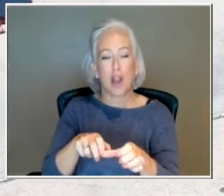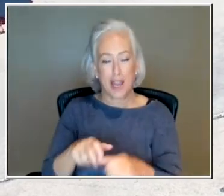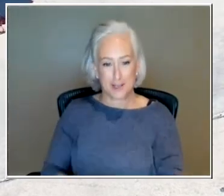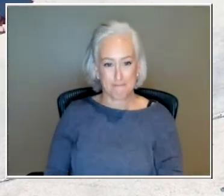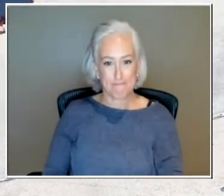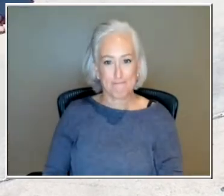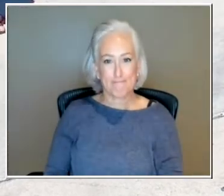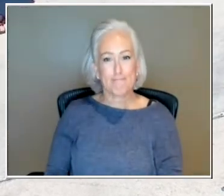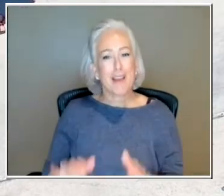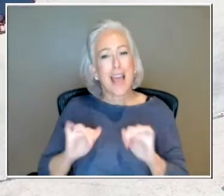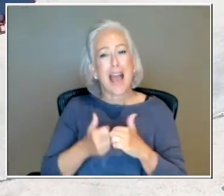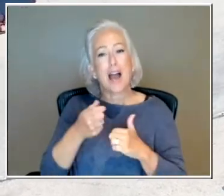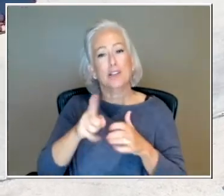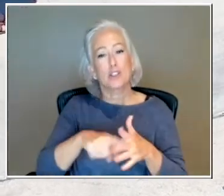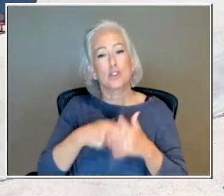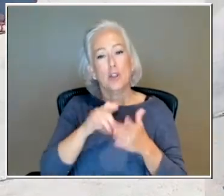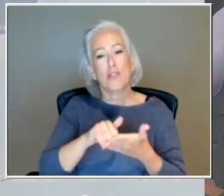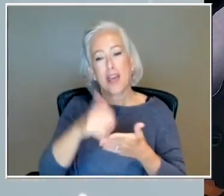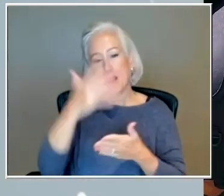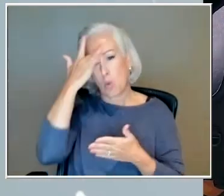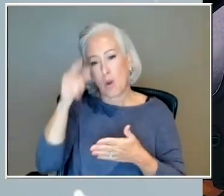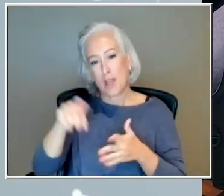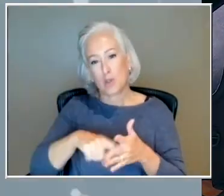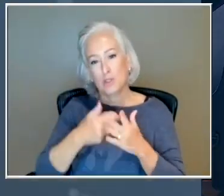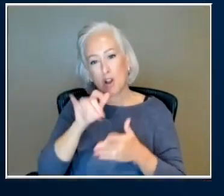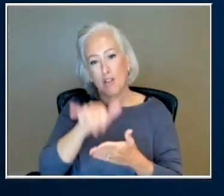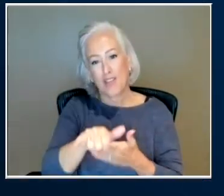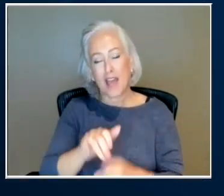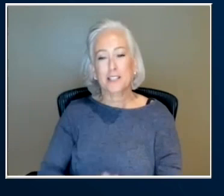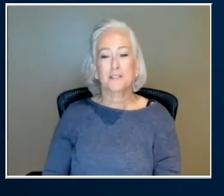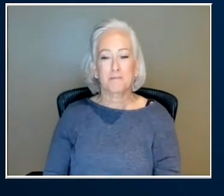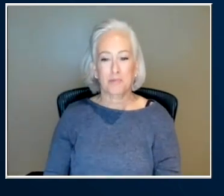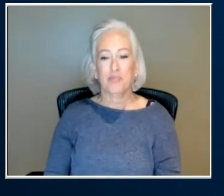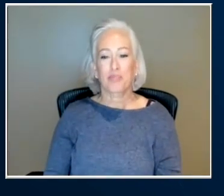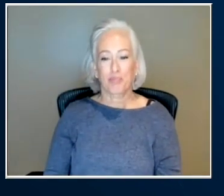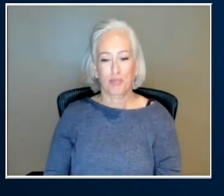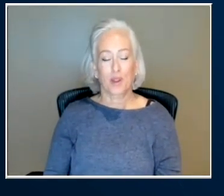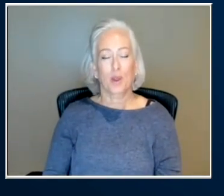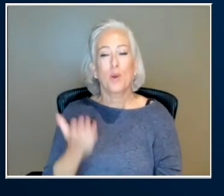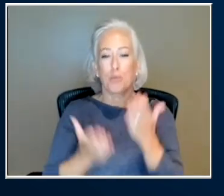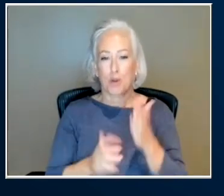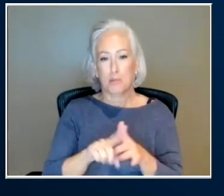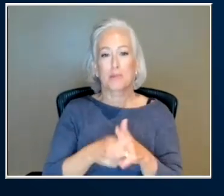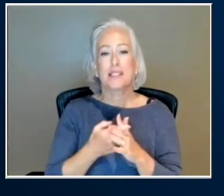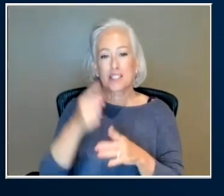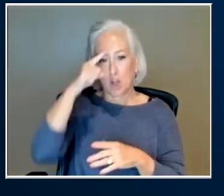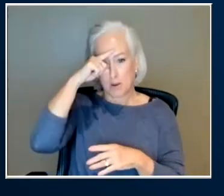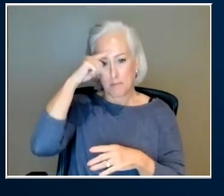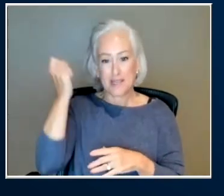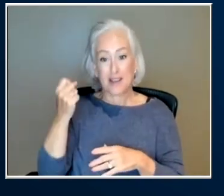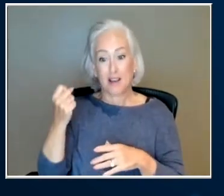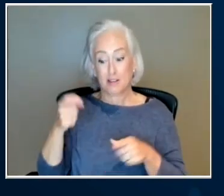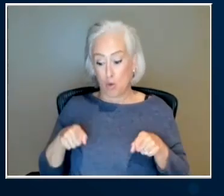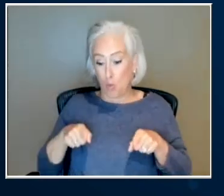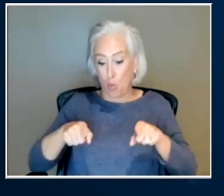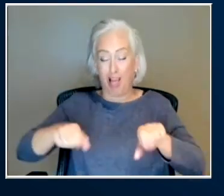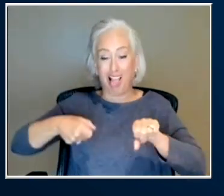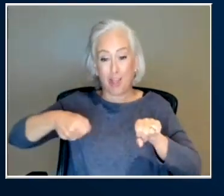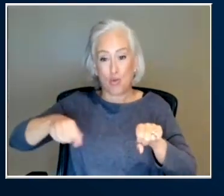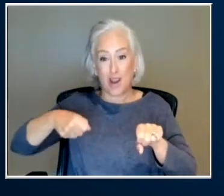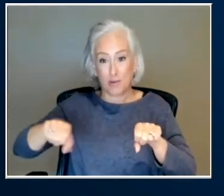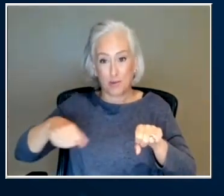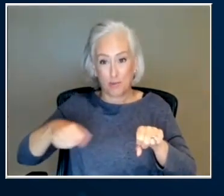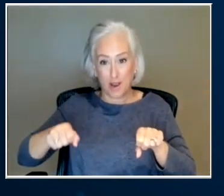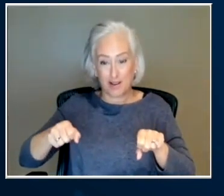start it? Well, probably got started here because in the process of riding my motorcycle, I was on one of the